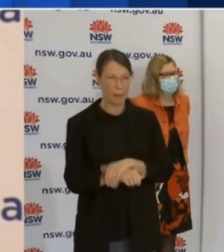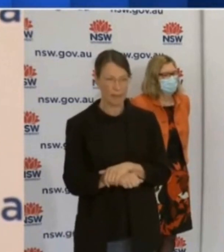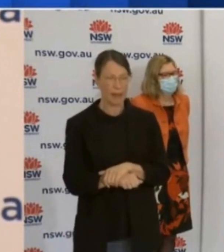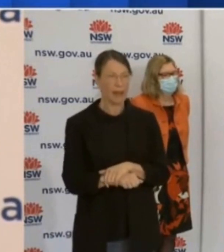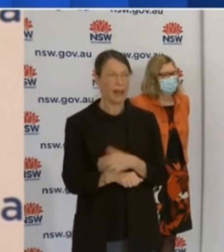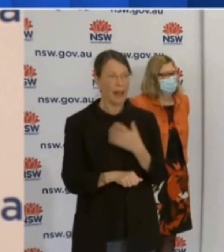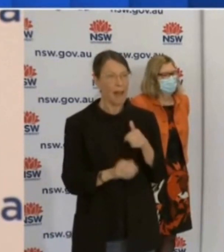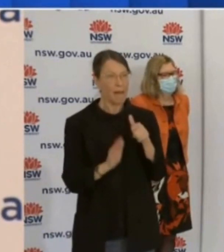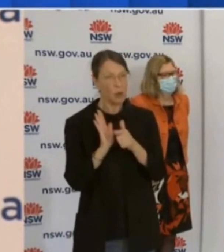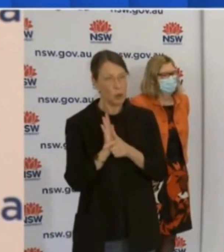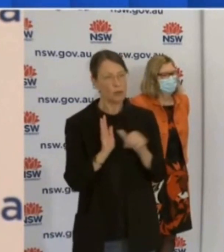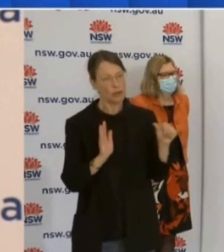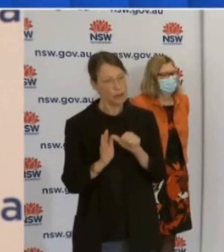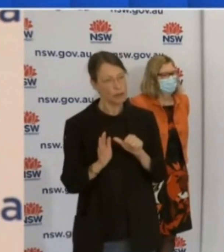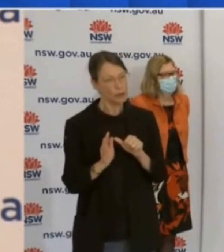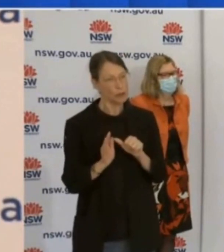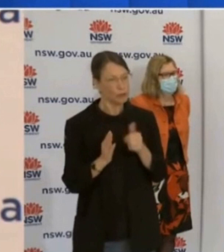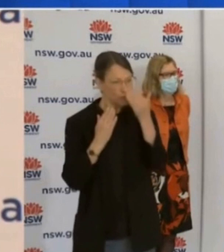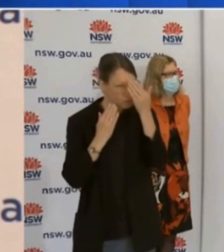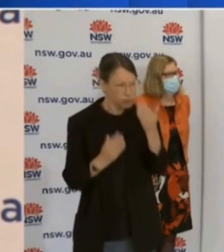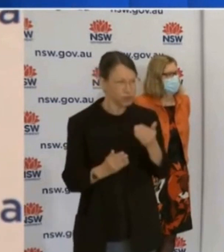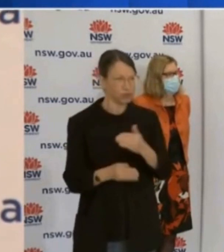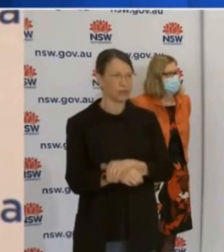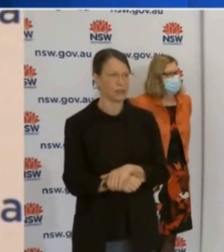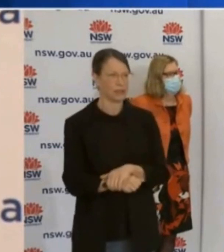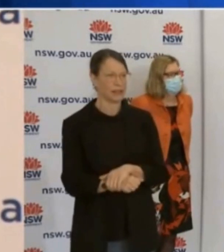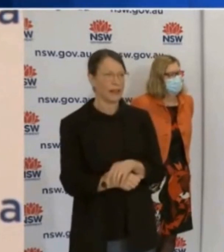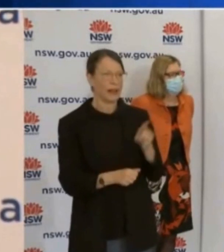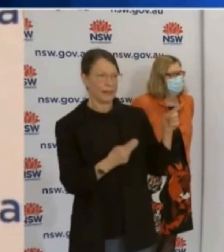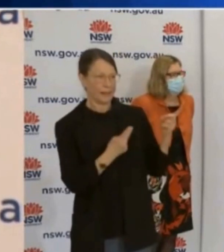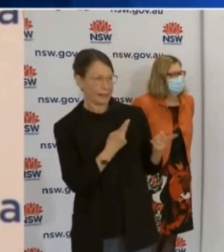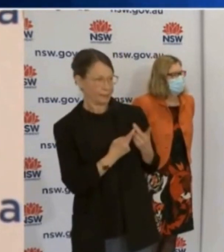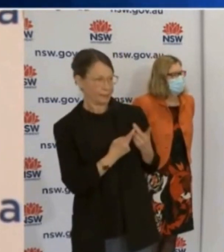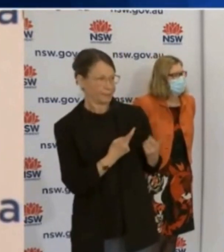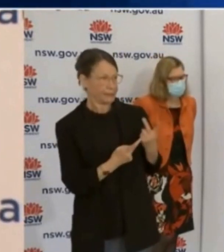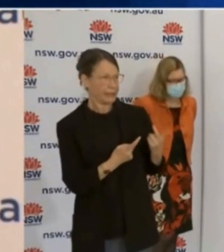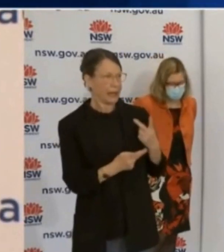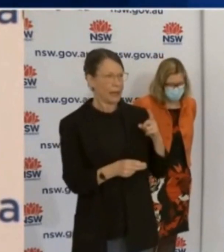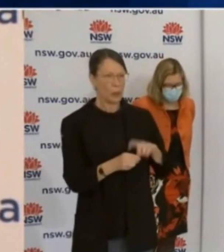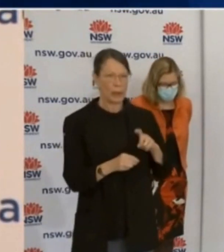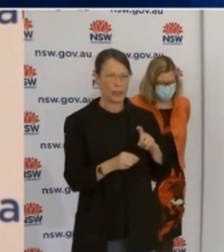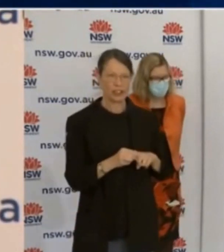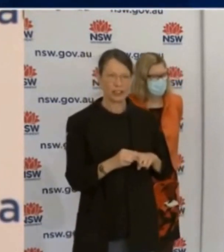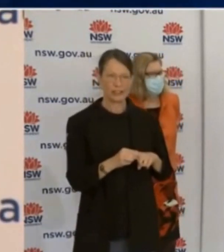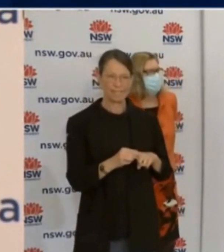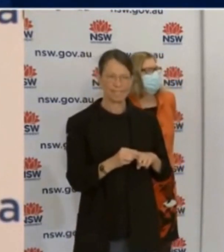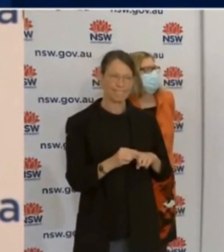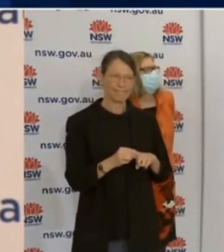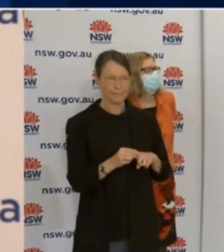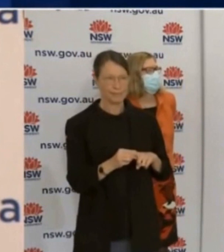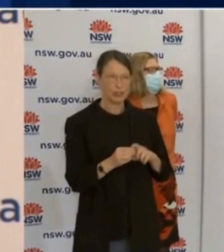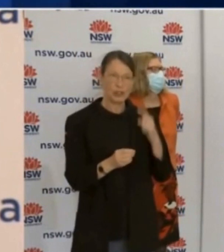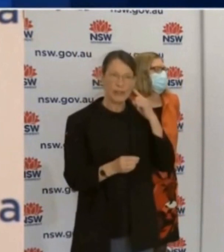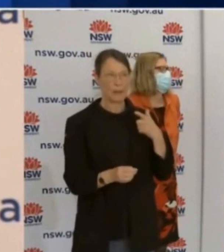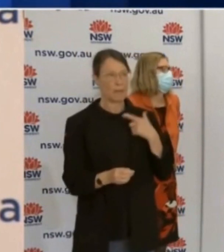and we will get through this. Sorry, and... Oh, sorry, and... Yeah. We didn't know where the exposure sites were and we didn't want to take the